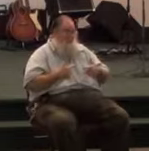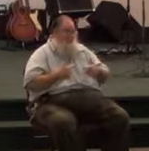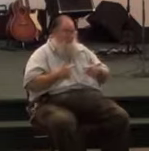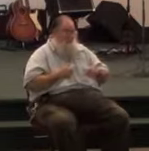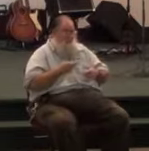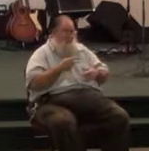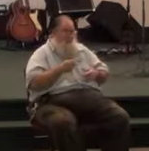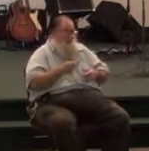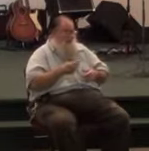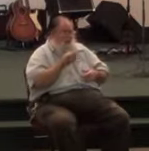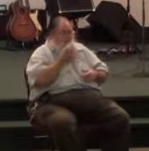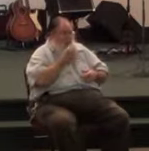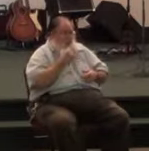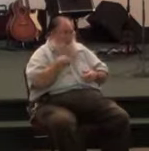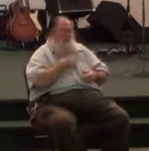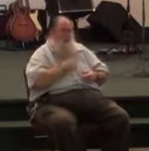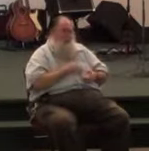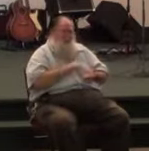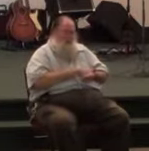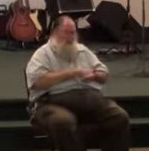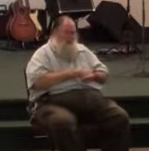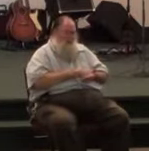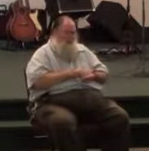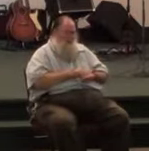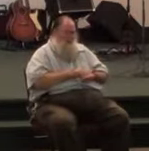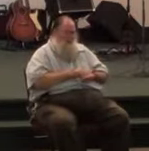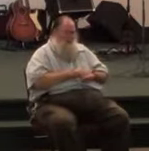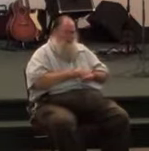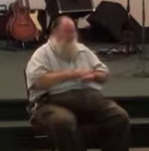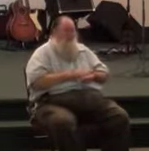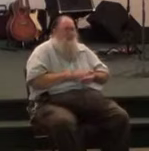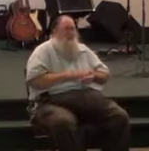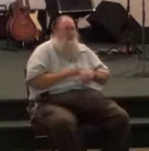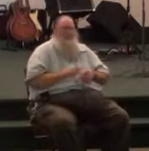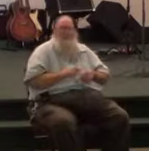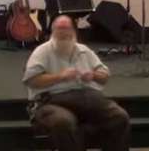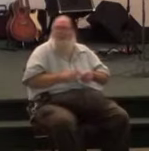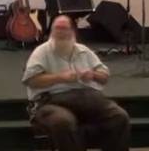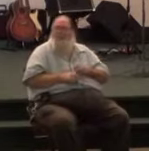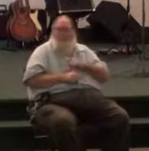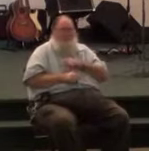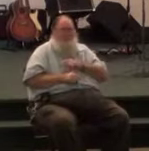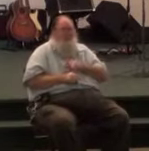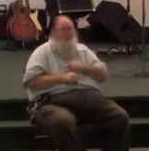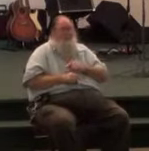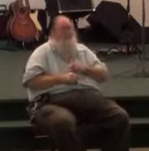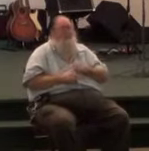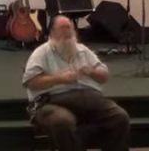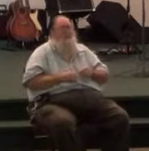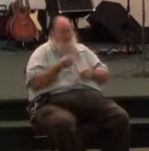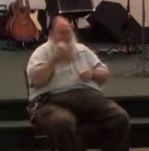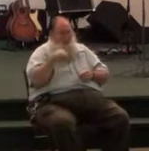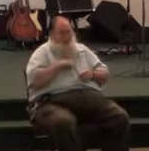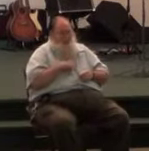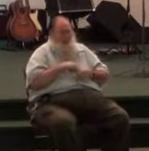eat, and we're hungry again. This little Afghani girl I got down here that's with Karen and I eat us out